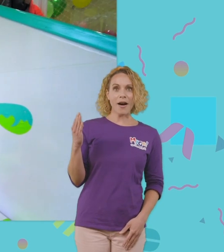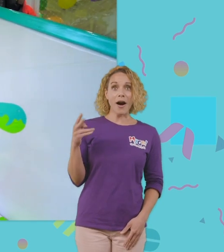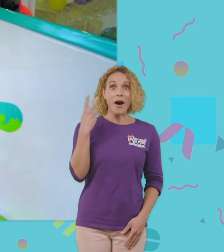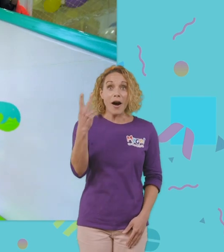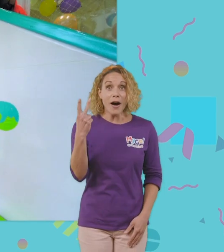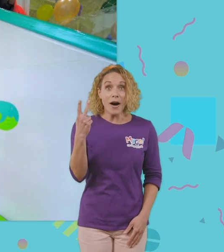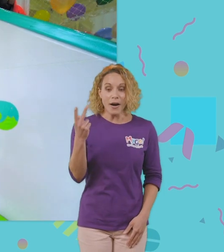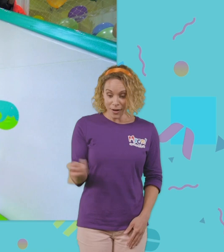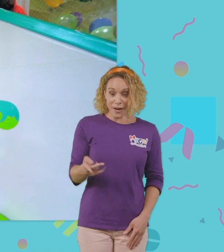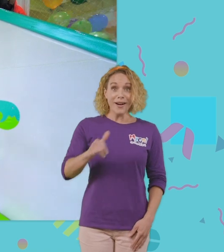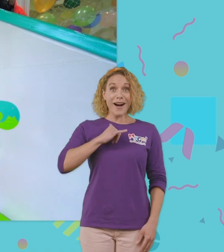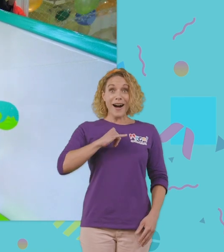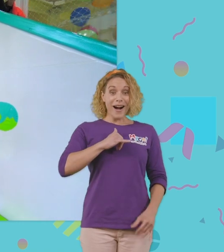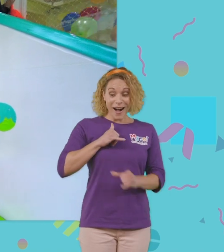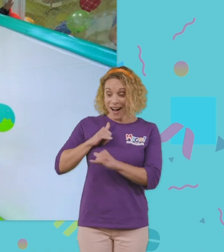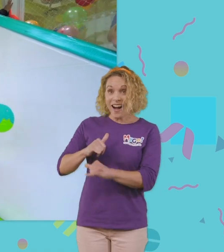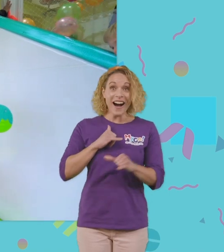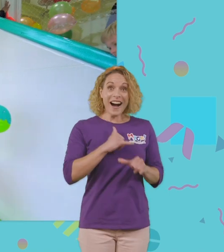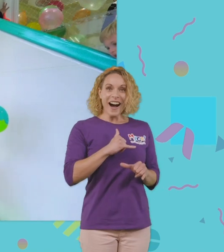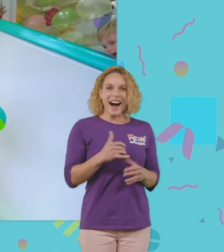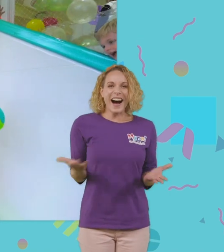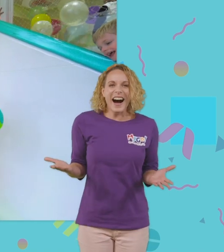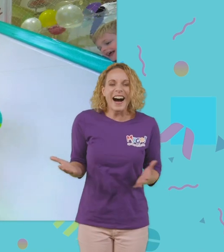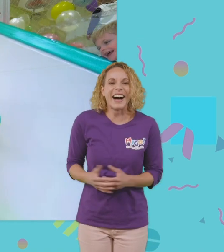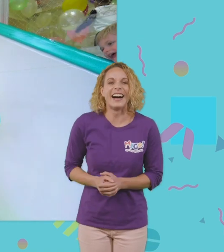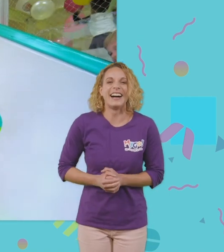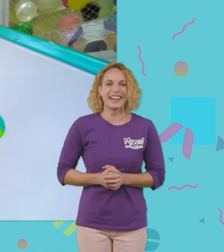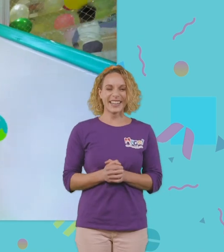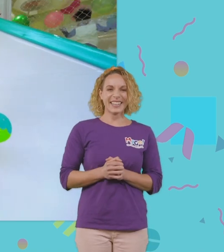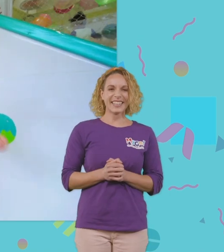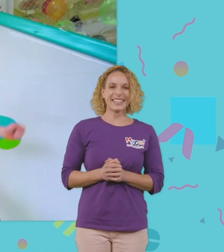Color blue! Look! Just like me!